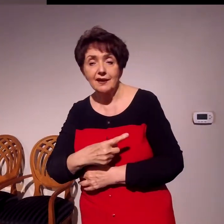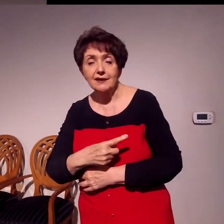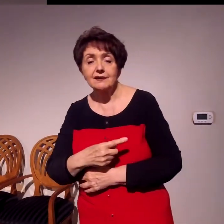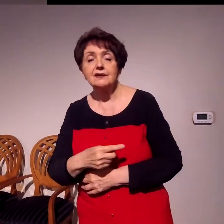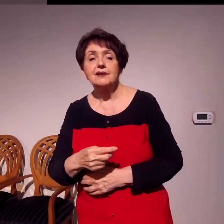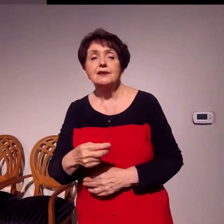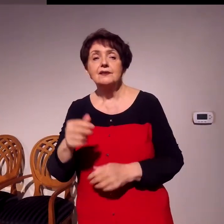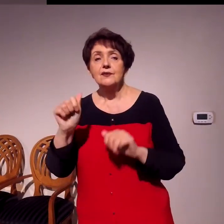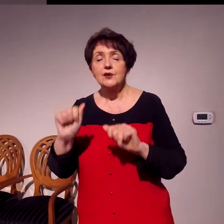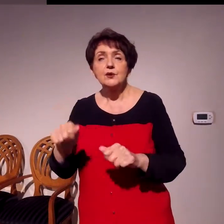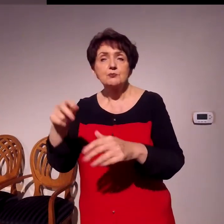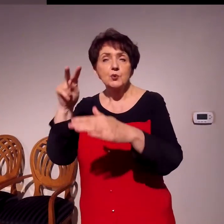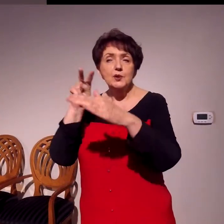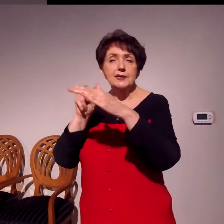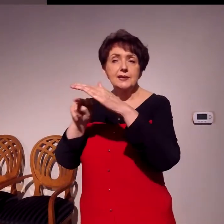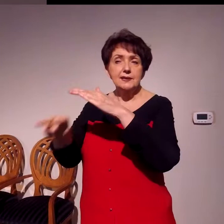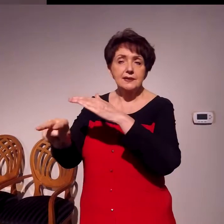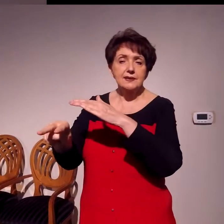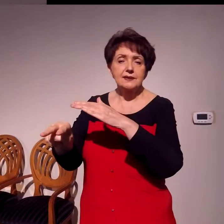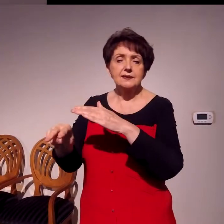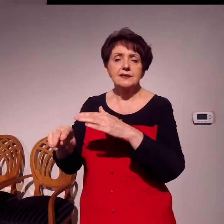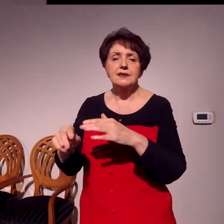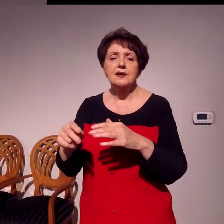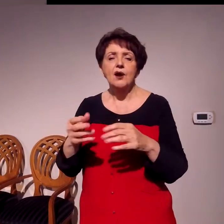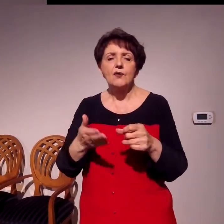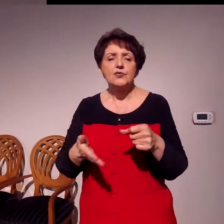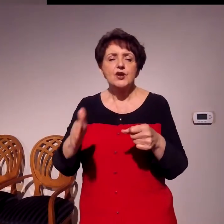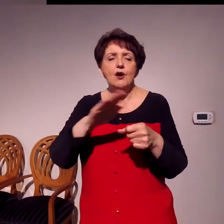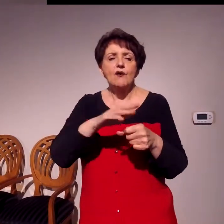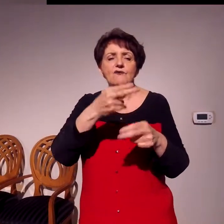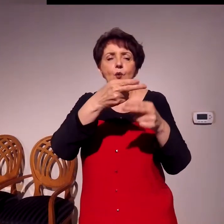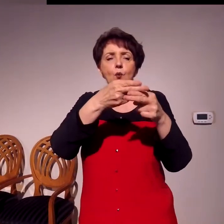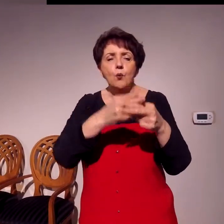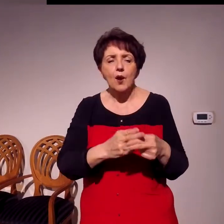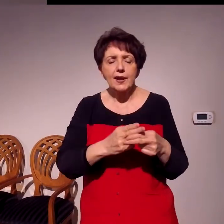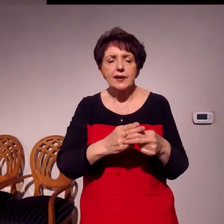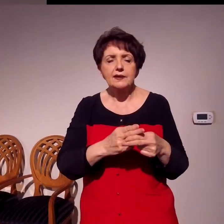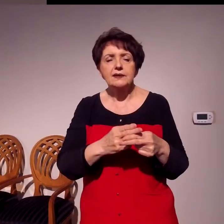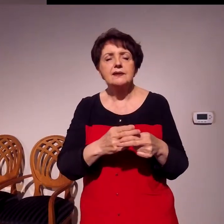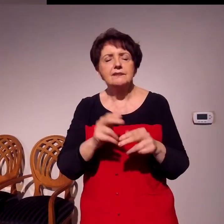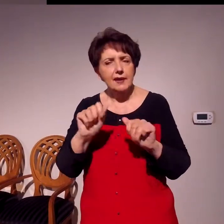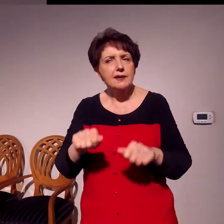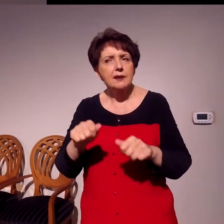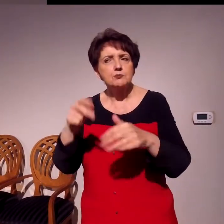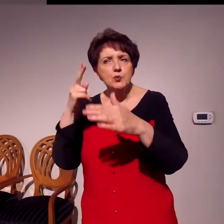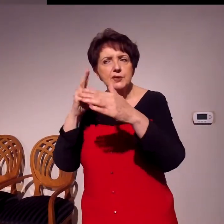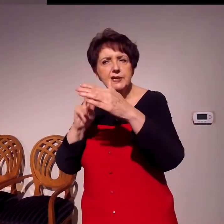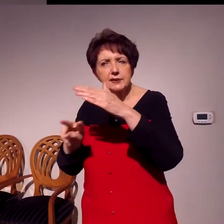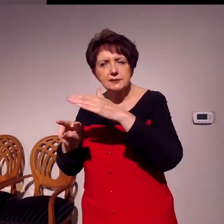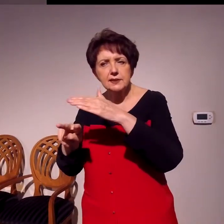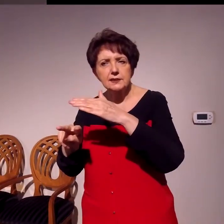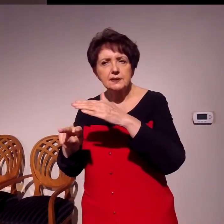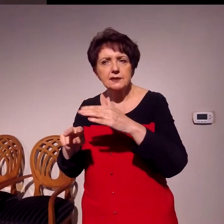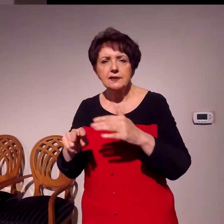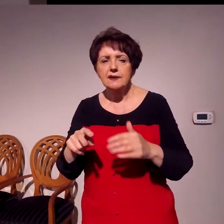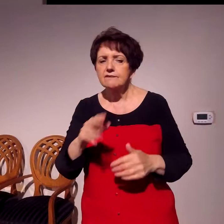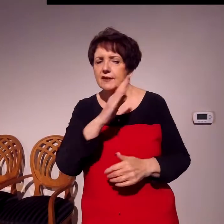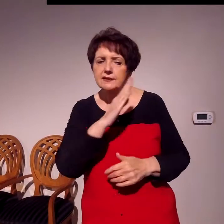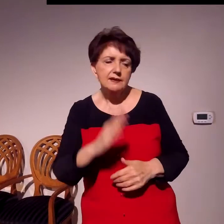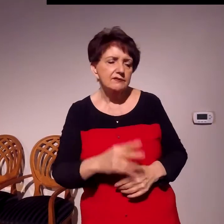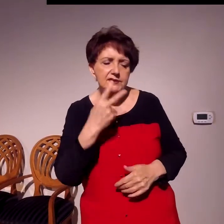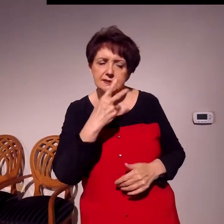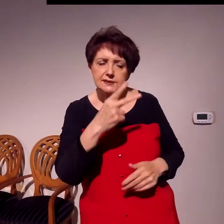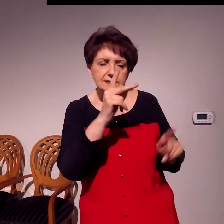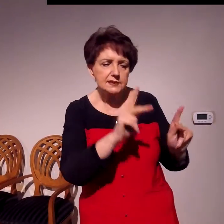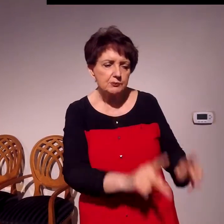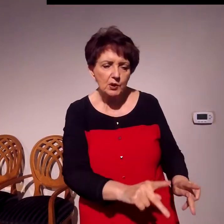predict people's overweight. They could predict it by, and they never saw the person, they didn't know anything about the person